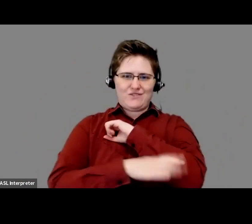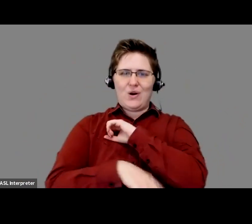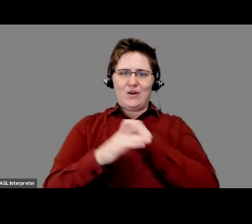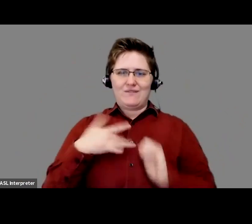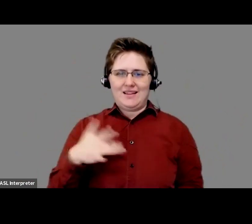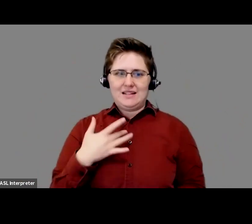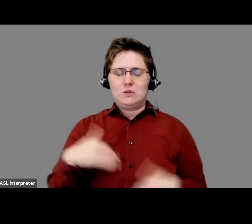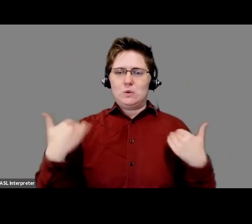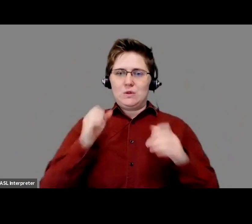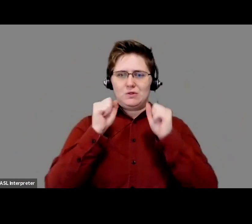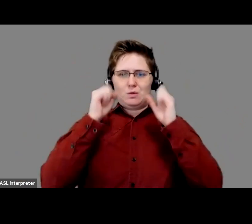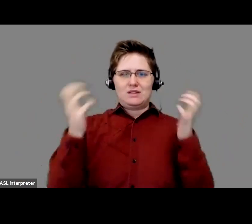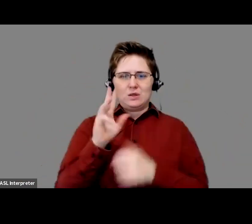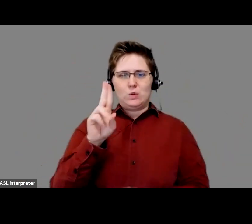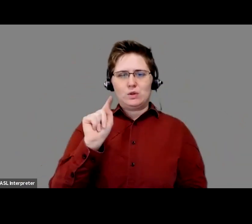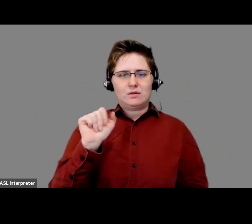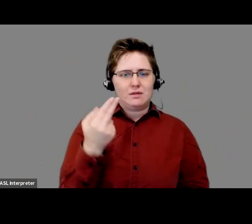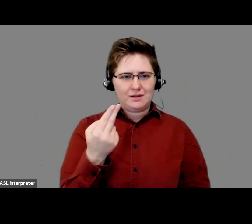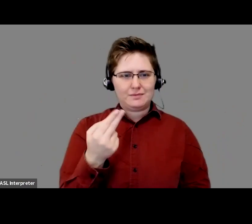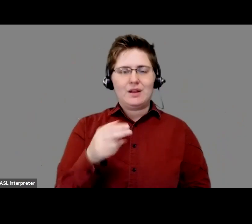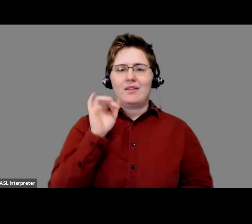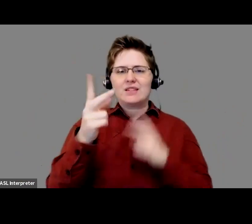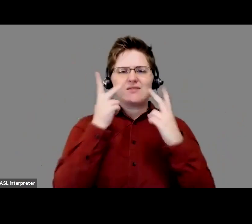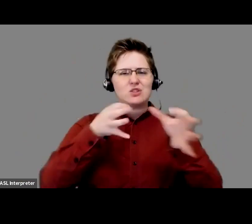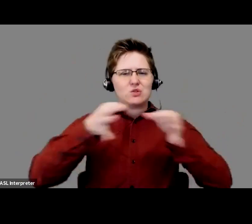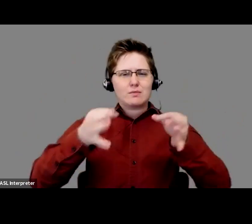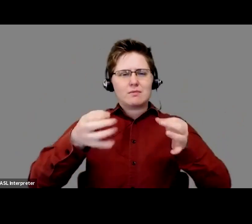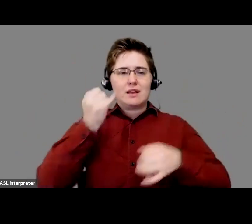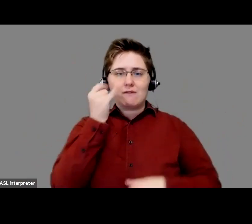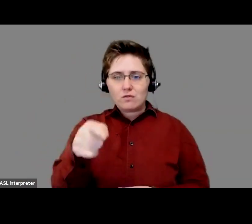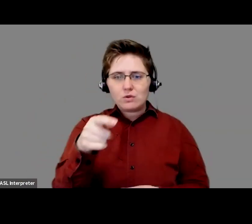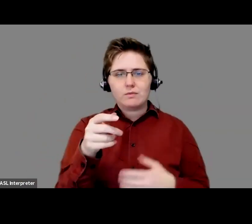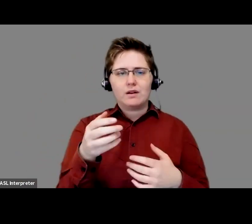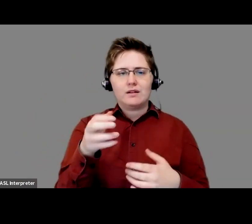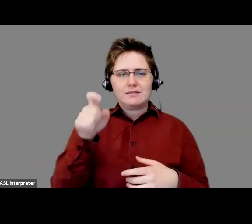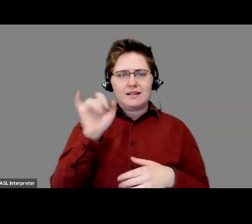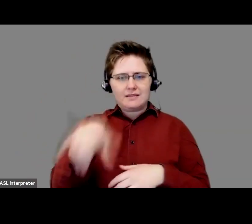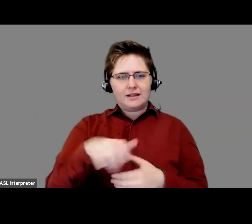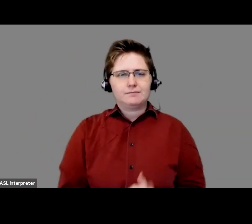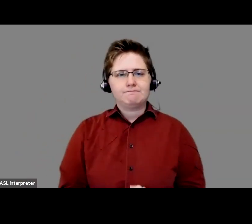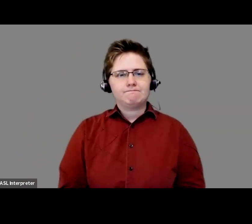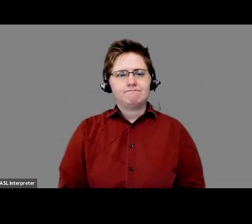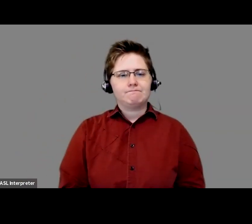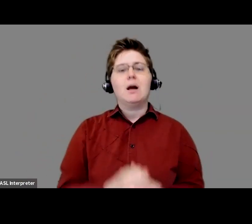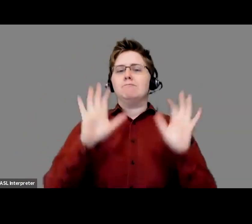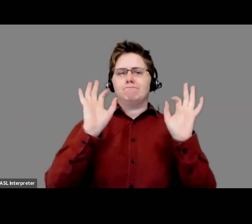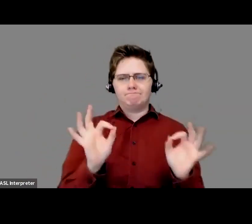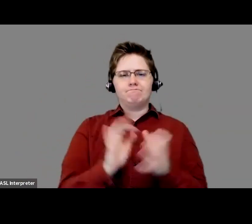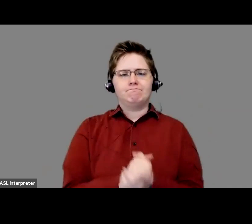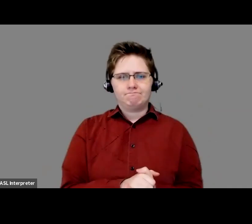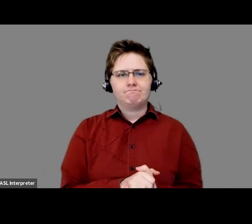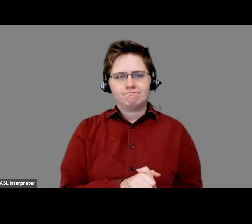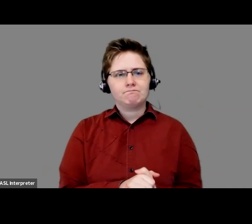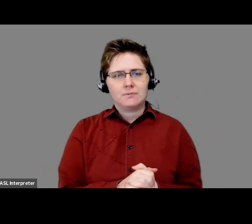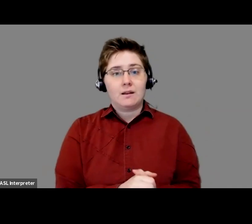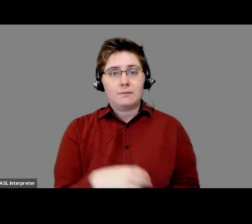was a surprise here in Utah. So that's the visual description if you're somebody who needs that. Okay,